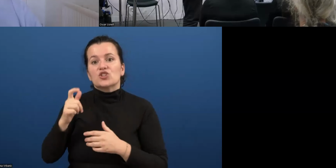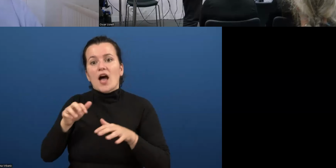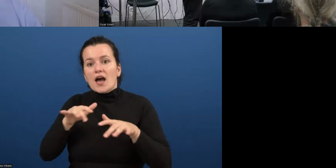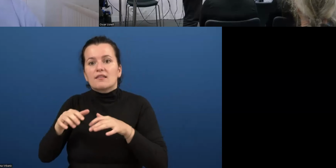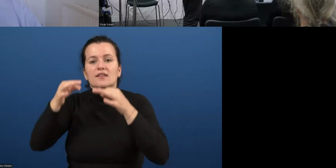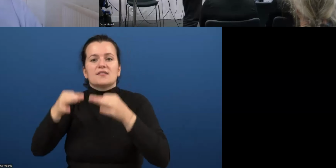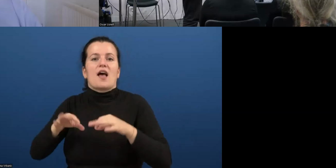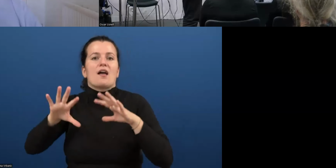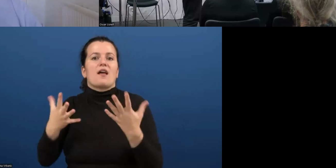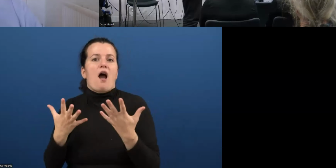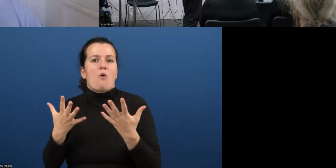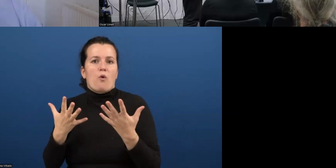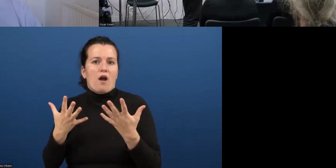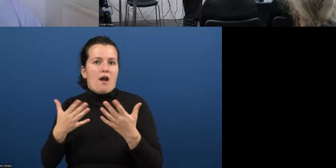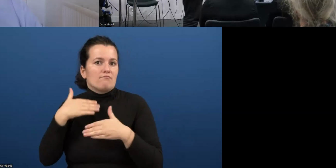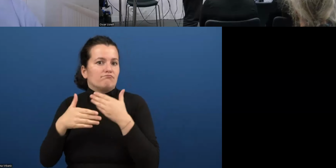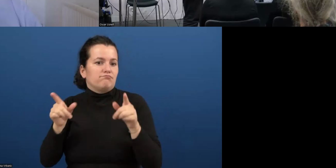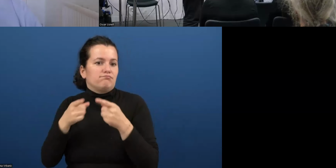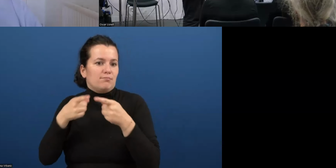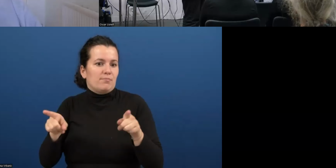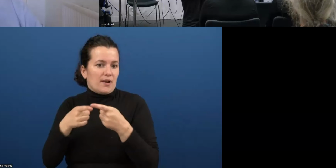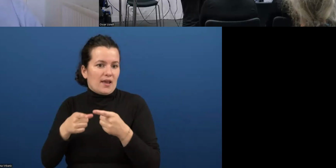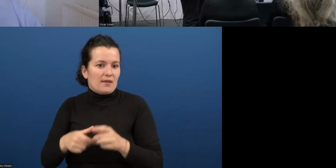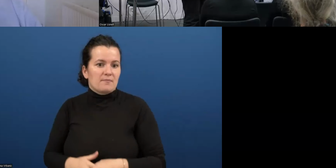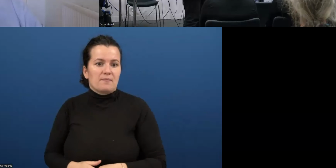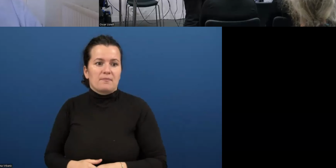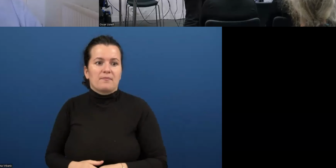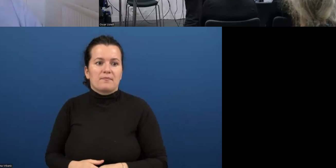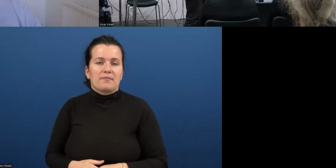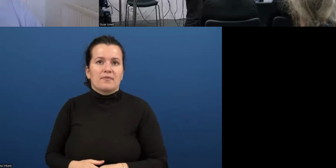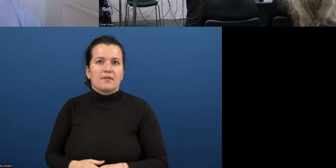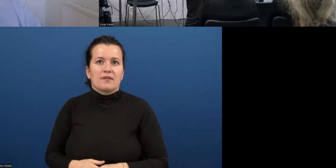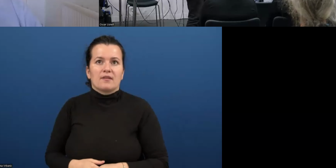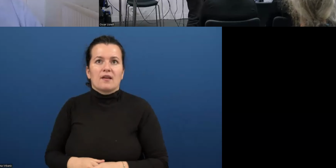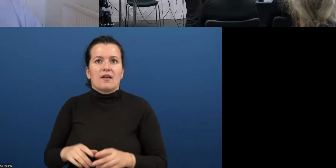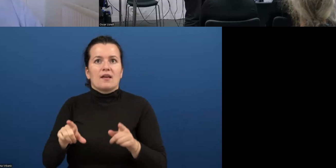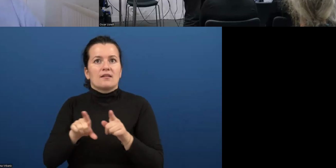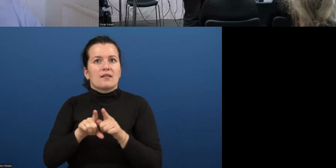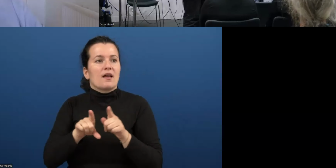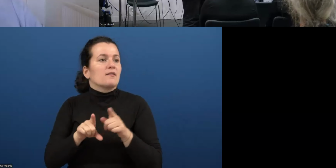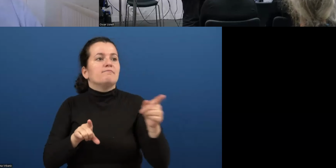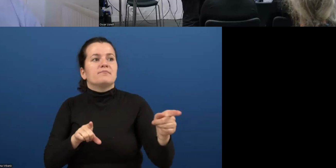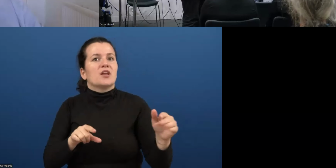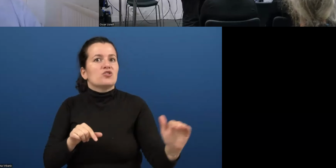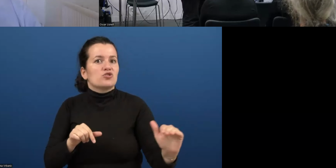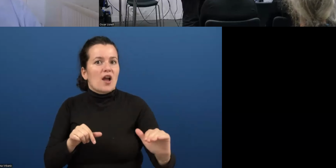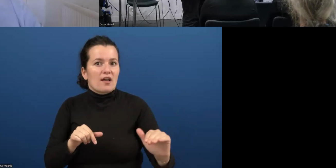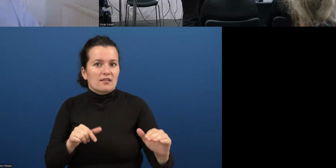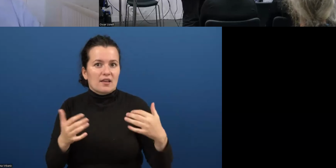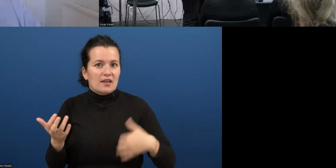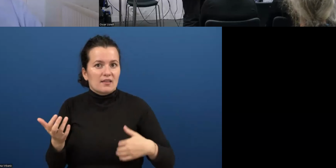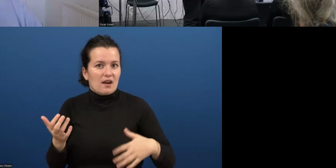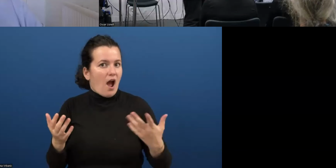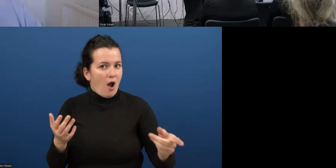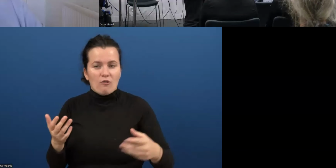Considering a small child who bashes on the guitar, then they do instantly like the sound.